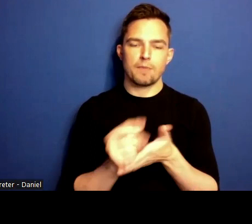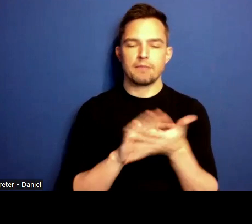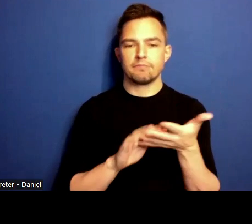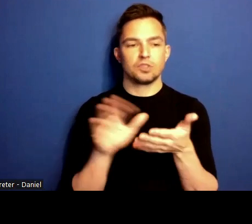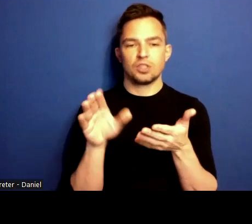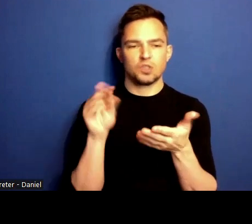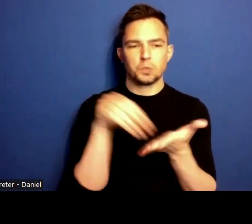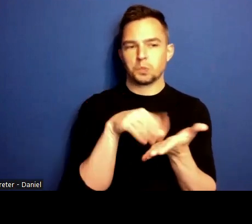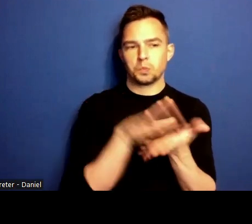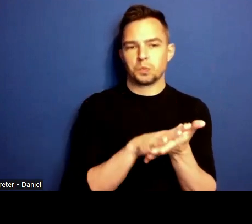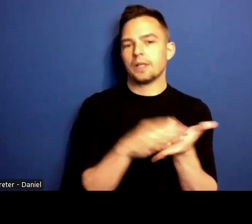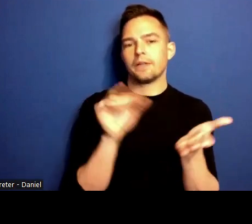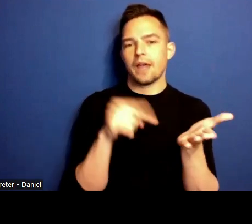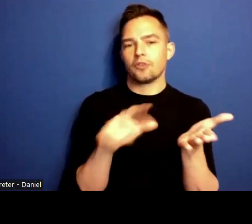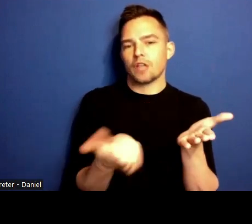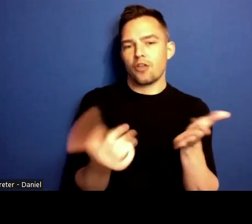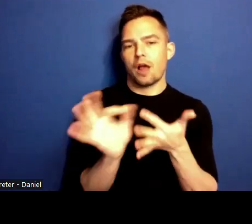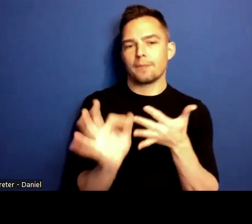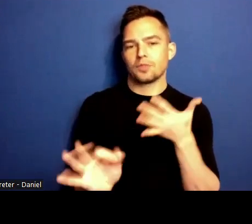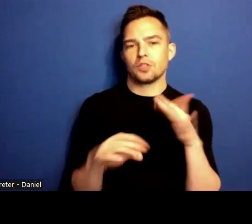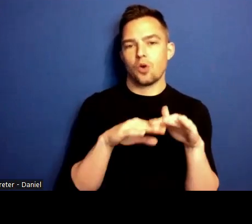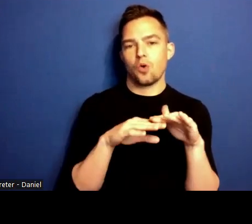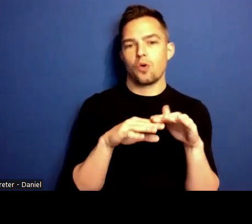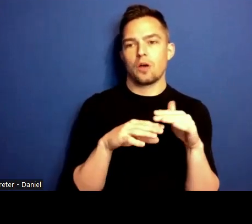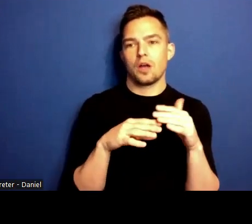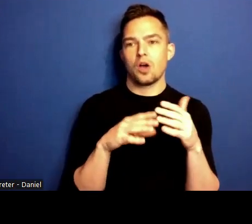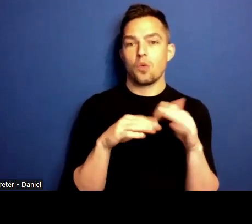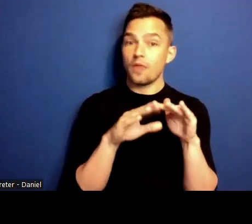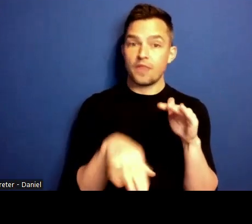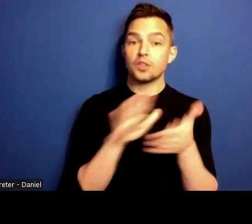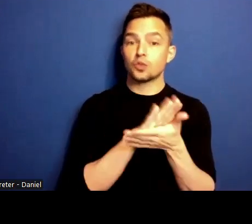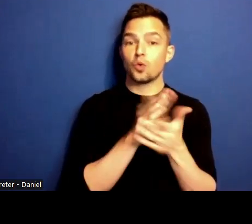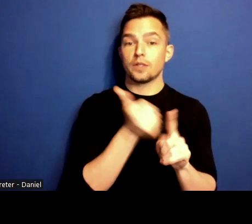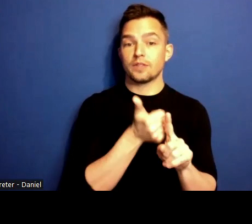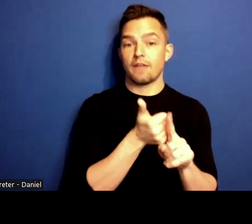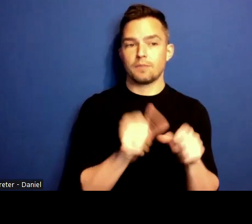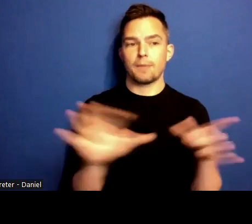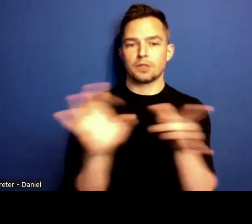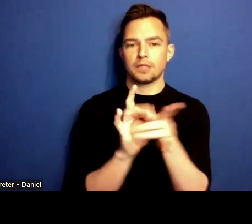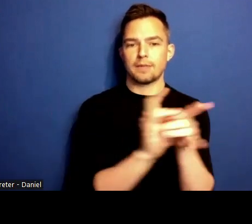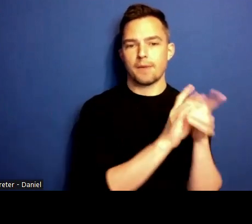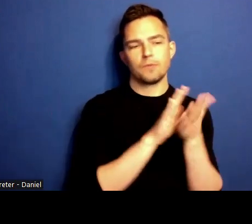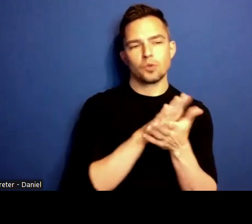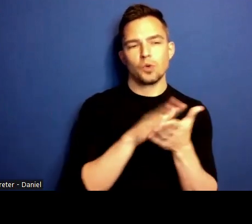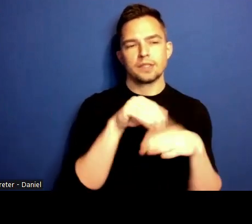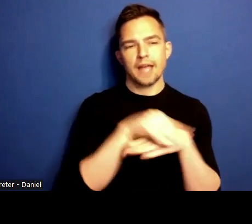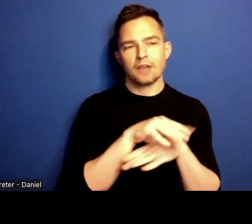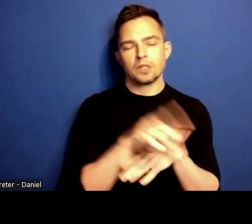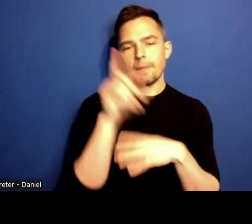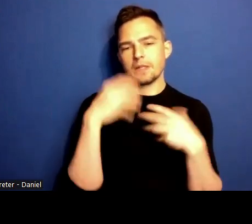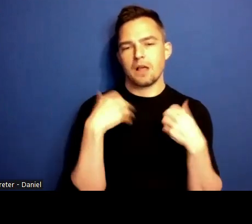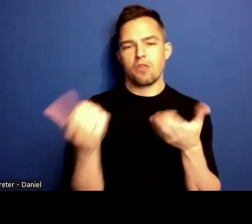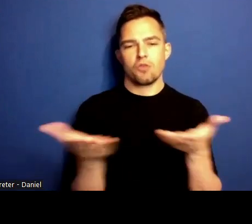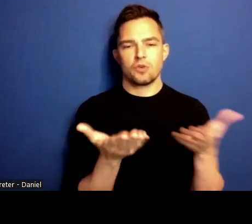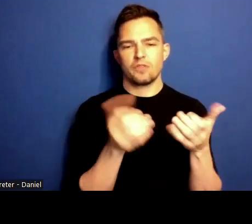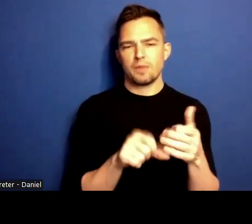there are other options with perhaps even within the school to connect with school counseling or mental health services to